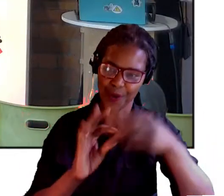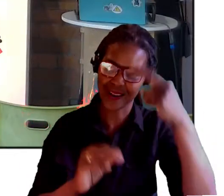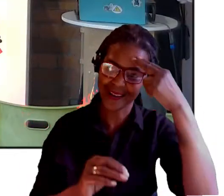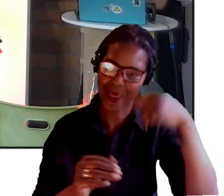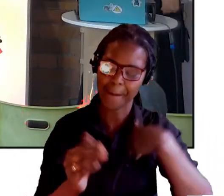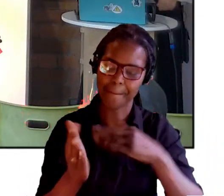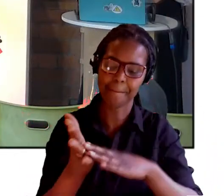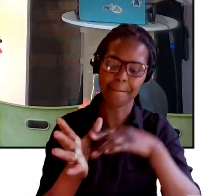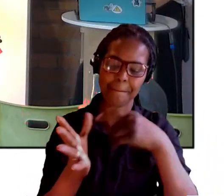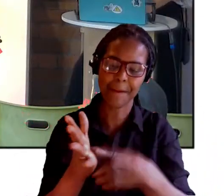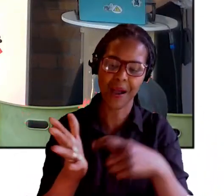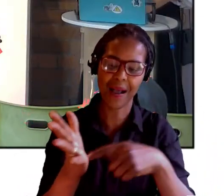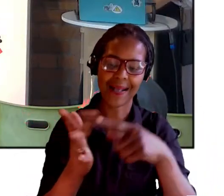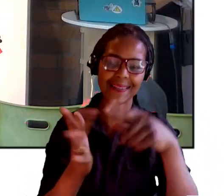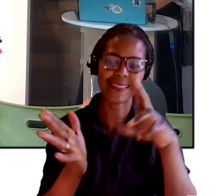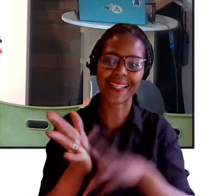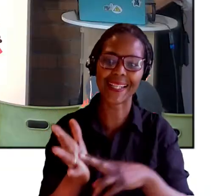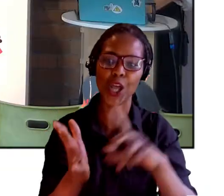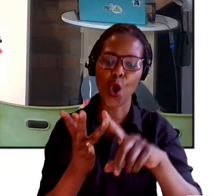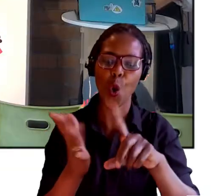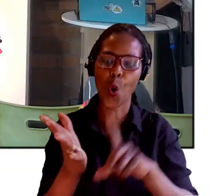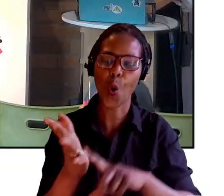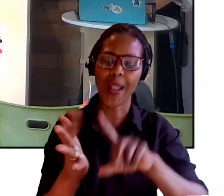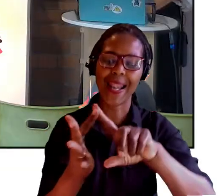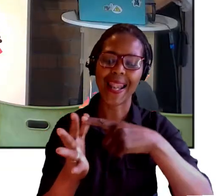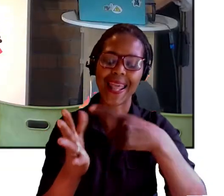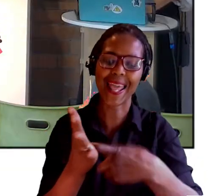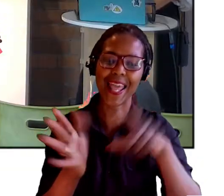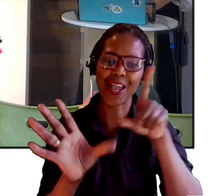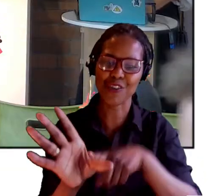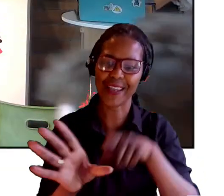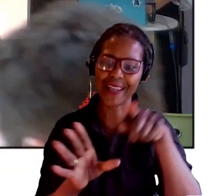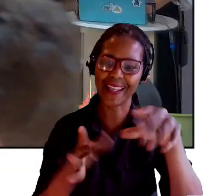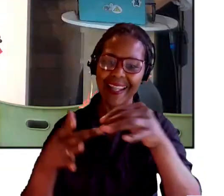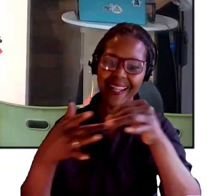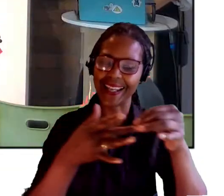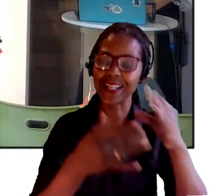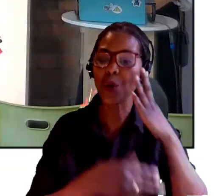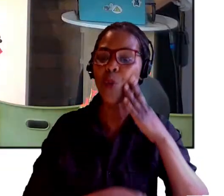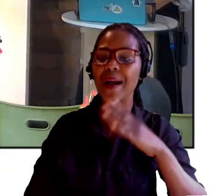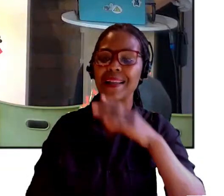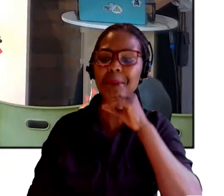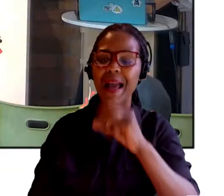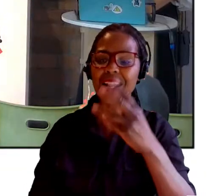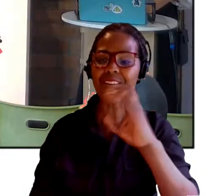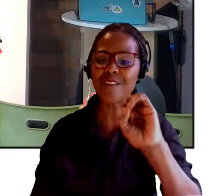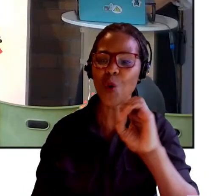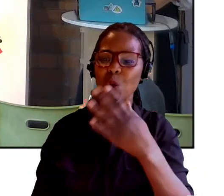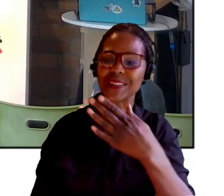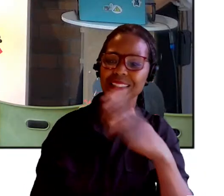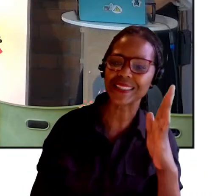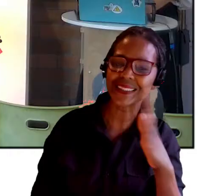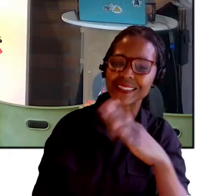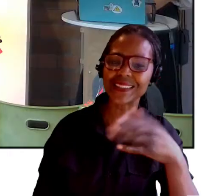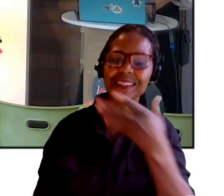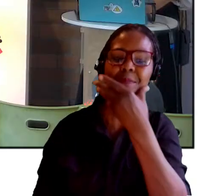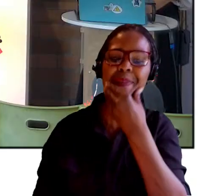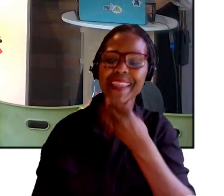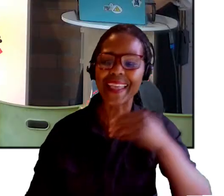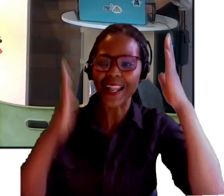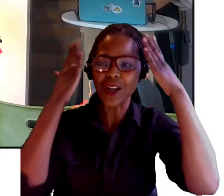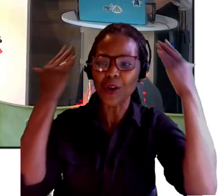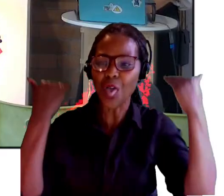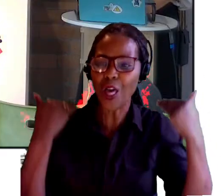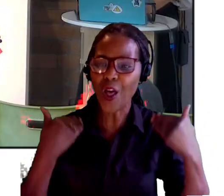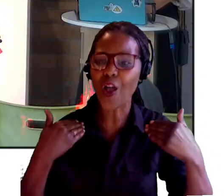the studio community lead here at the Pervasive Media Studio. I'm a white man in my 40s with long hair and a beard, wearing a t-shirt with one of